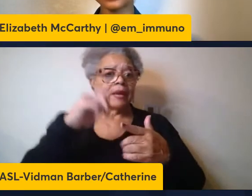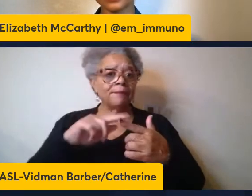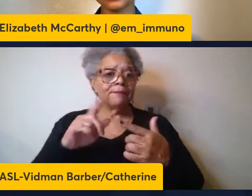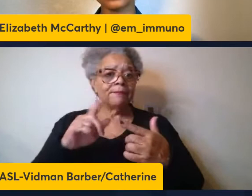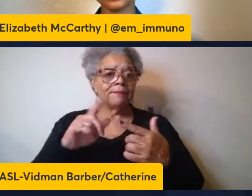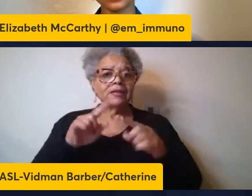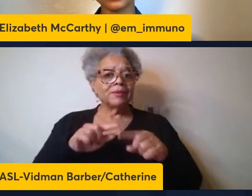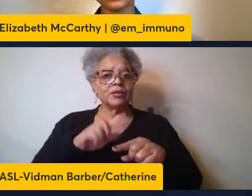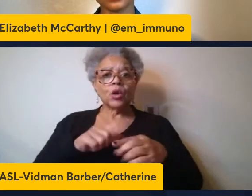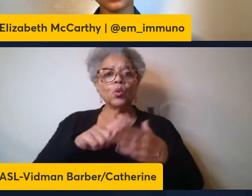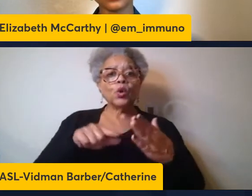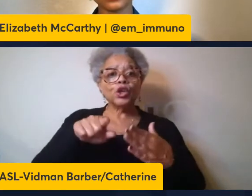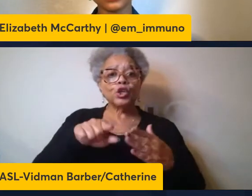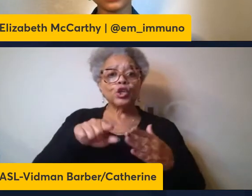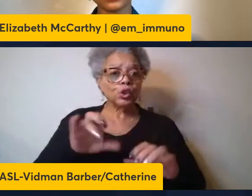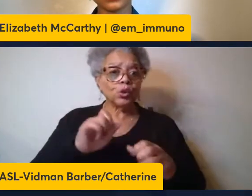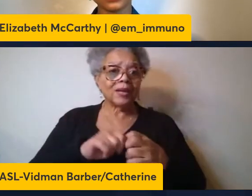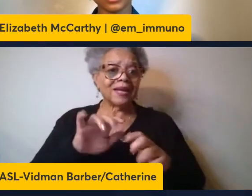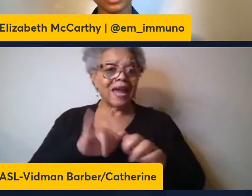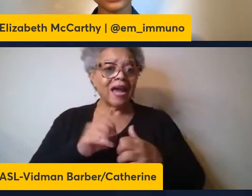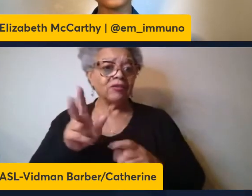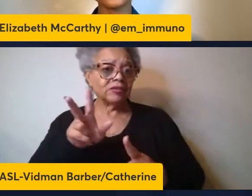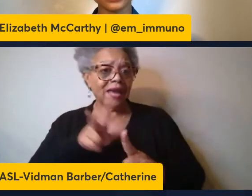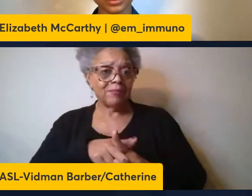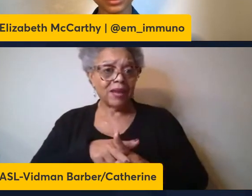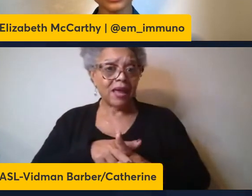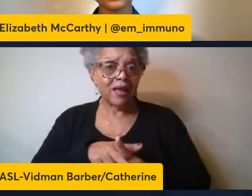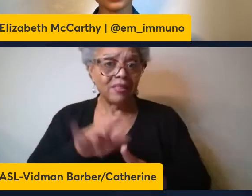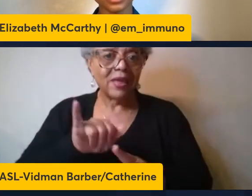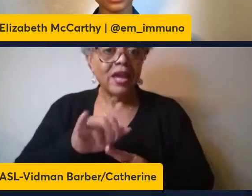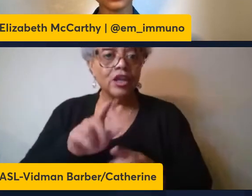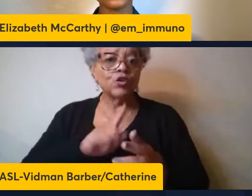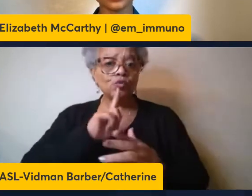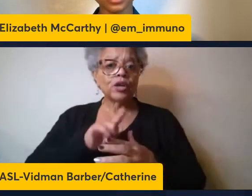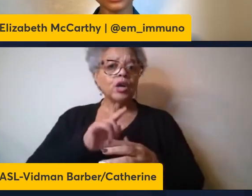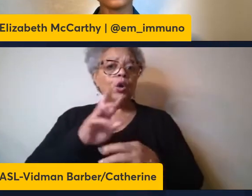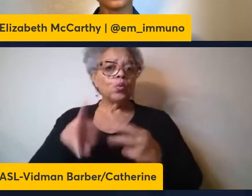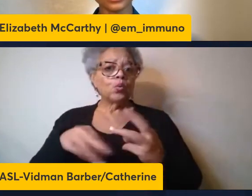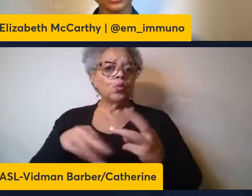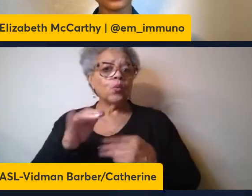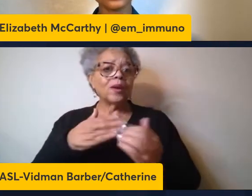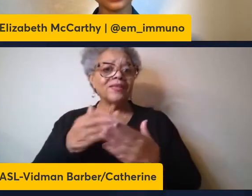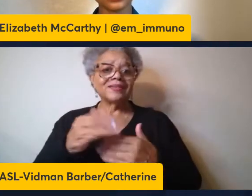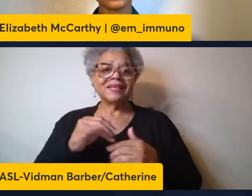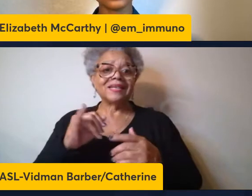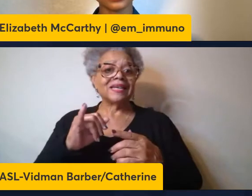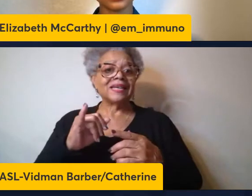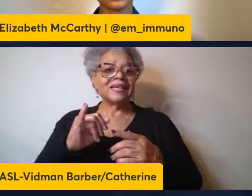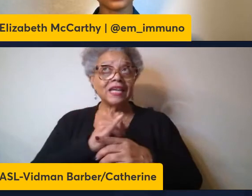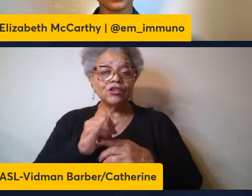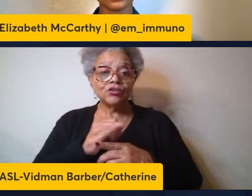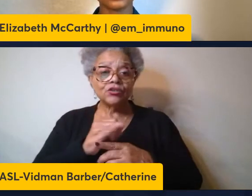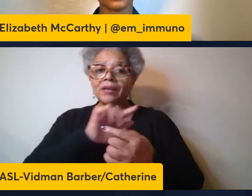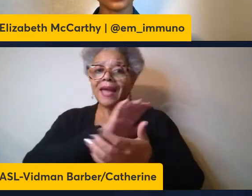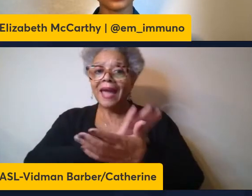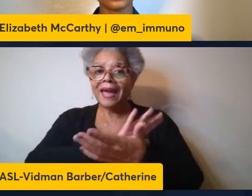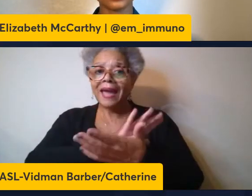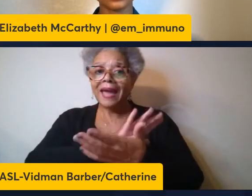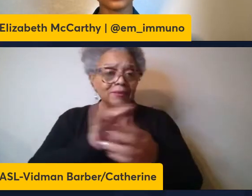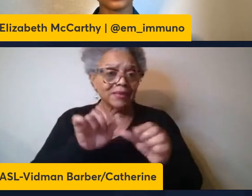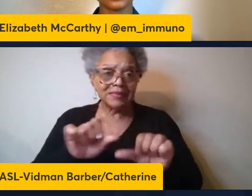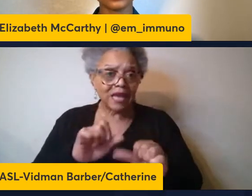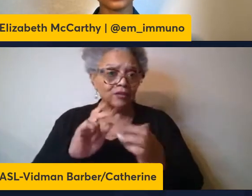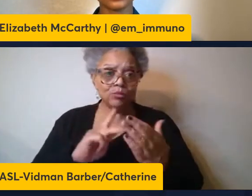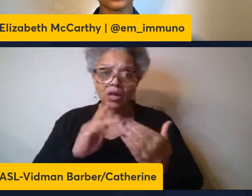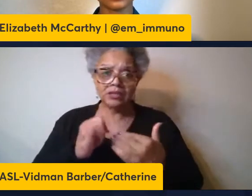how what you're doing has an actual application in real world in terms of whether it's in industry or within an academic scientific project.